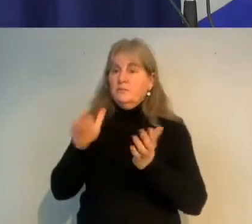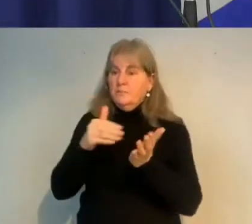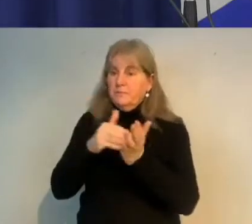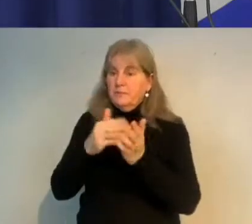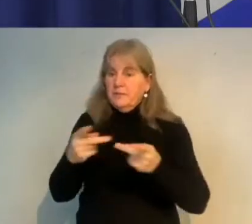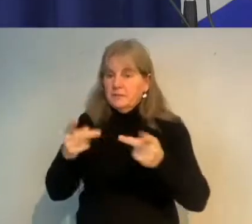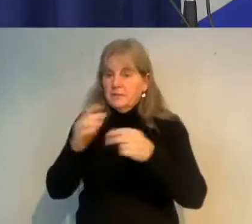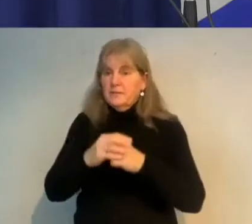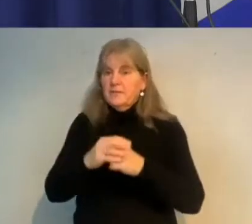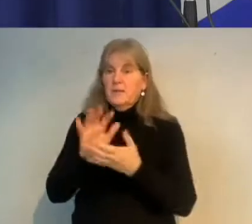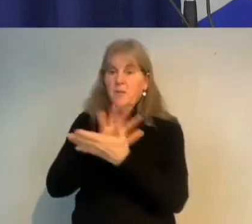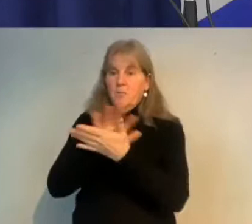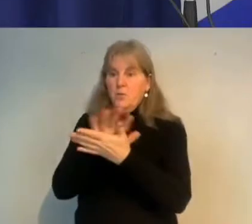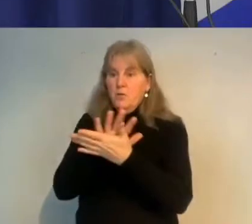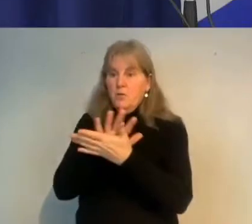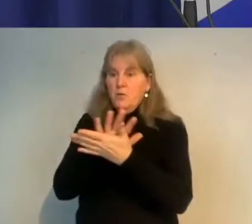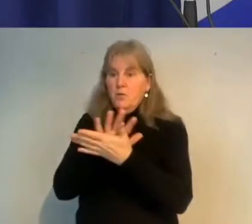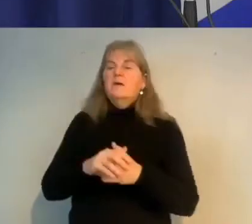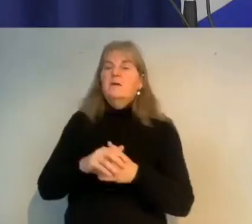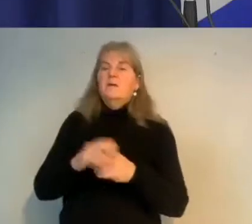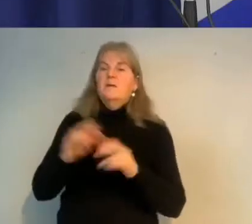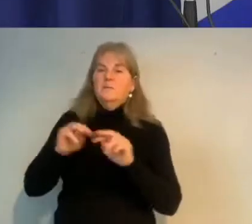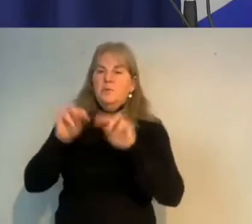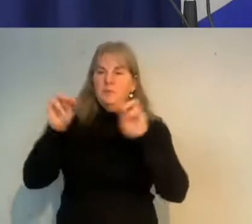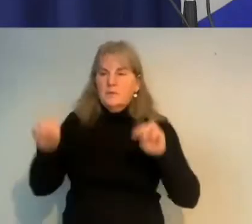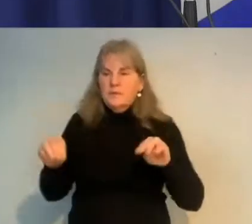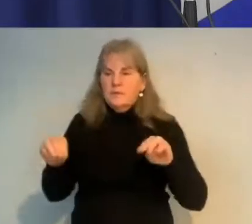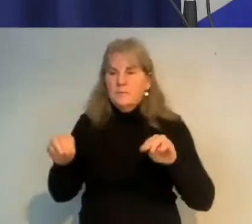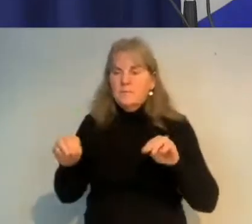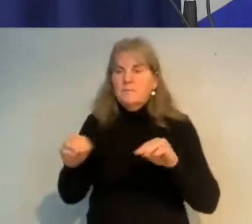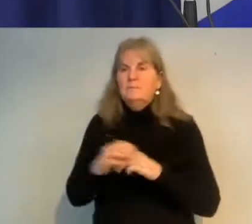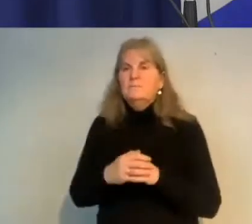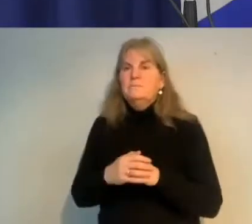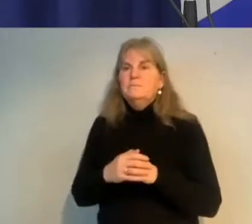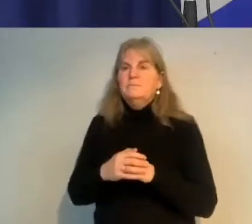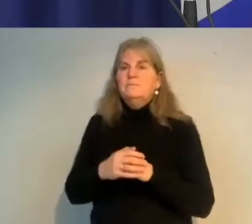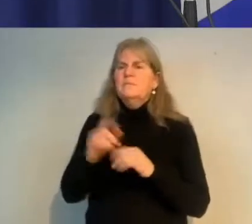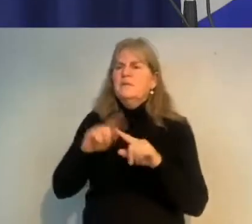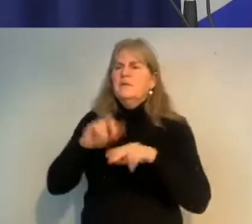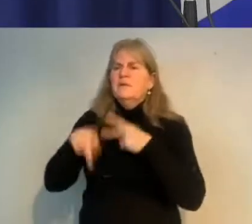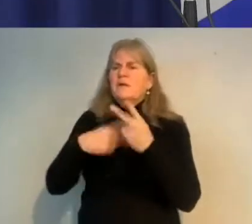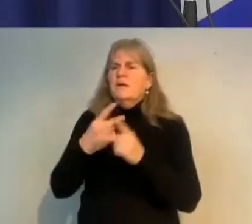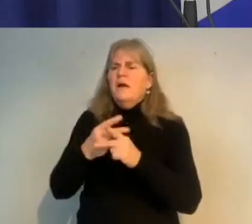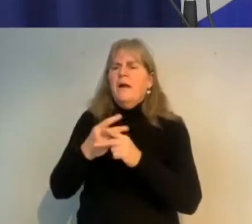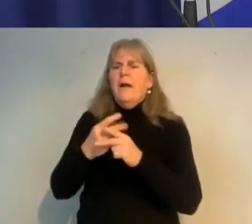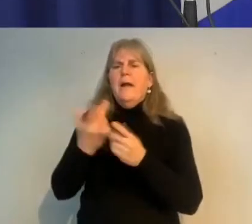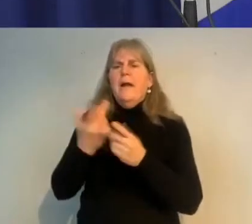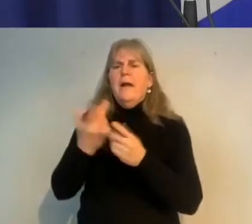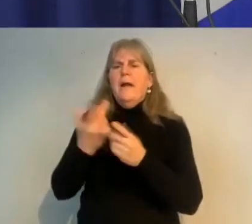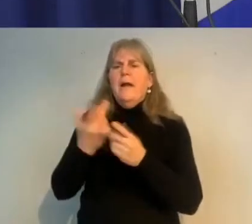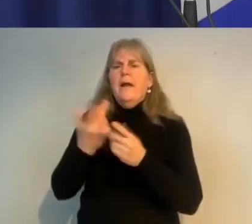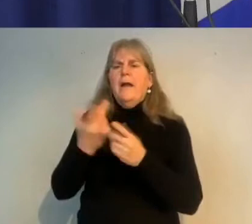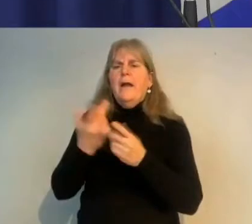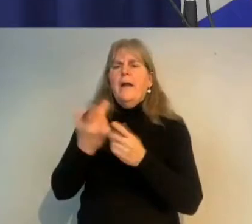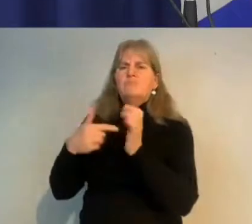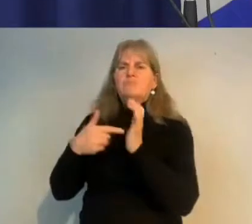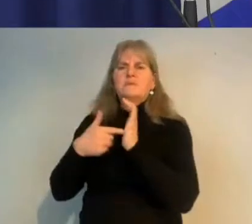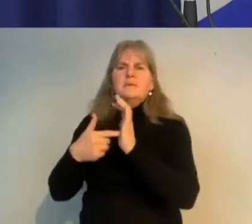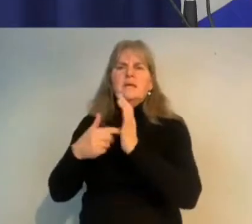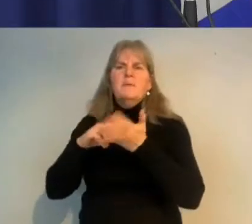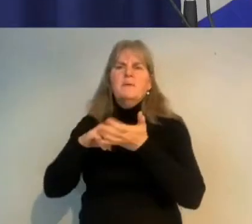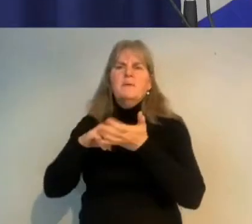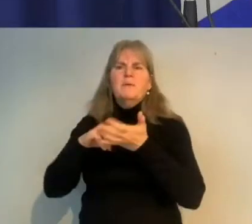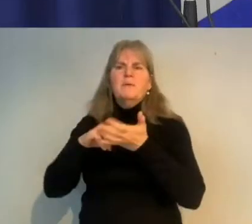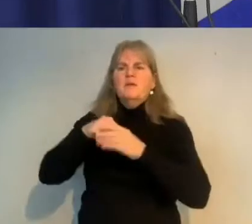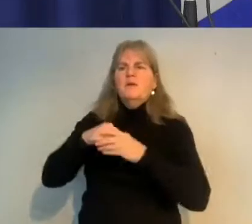theaters, museums, another type of theater or cultural space, which would include spaces where an indoor concert or